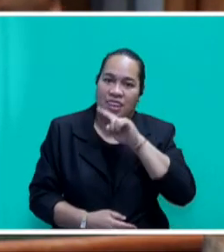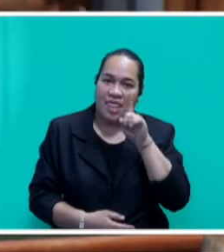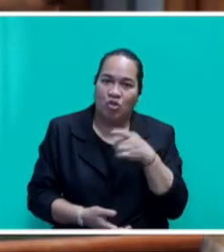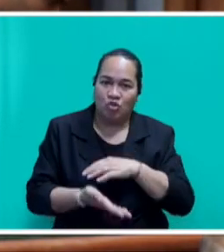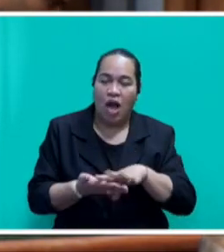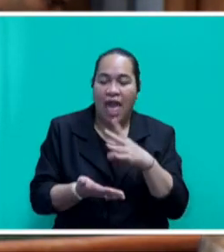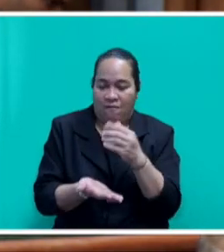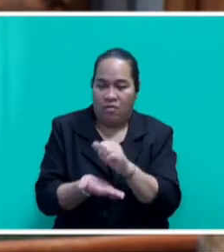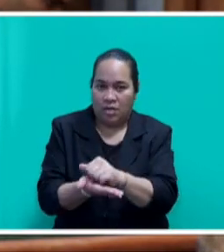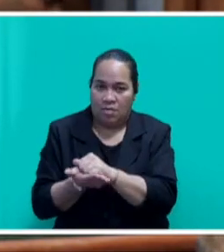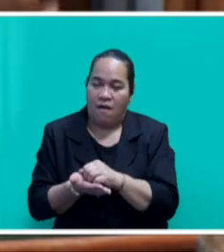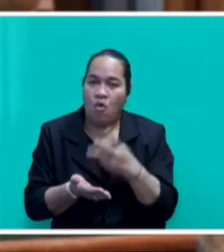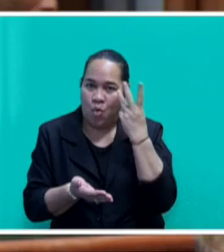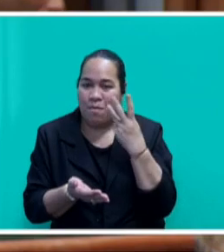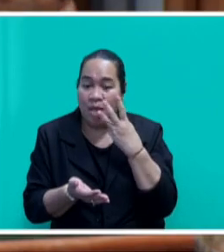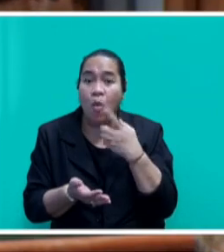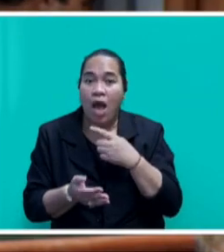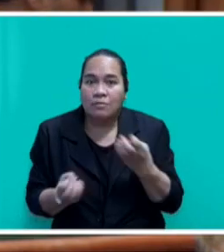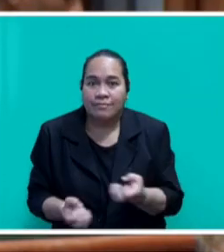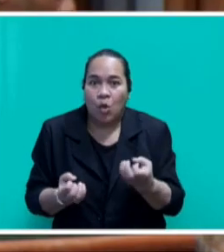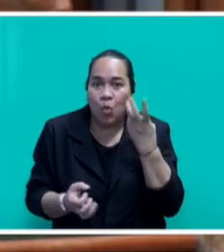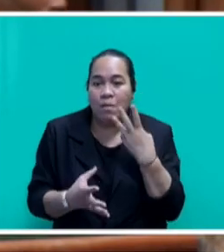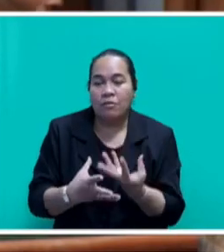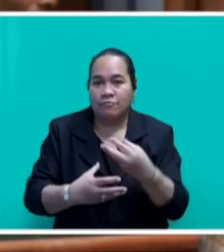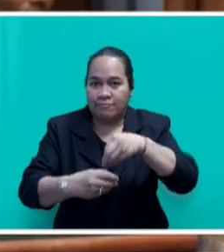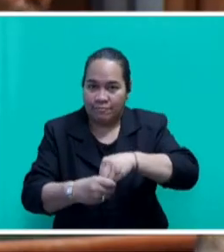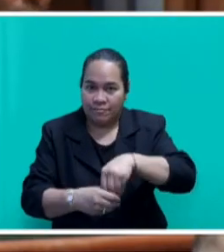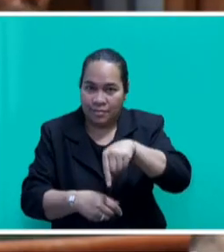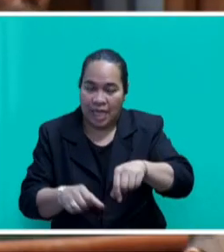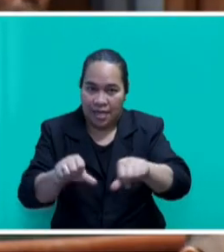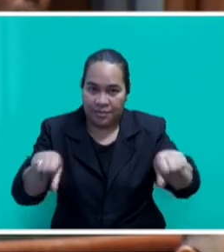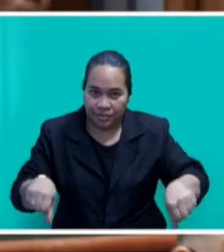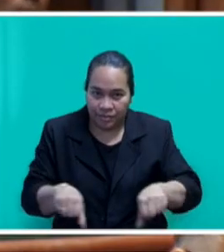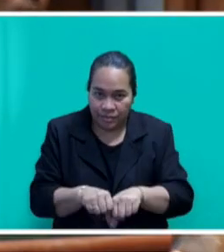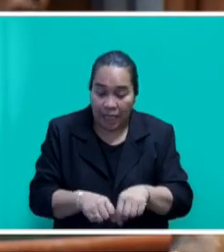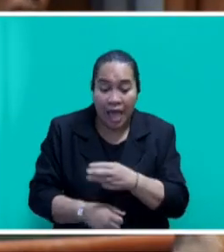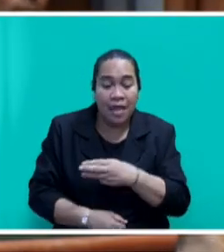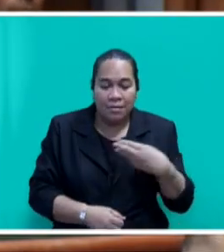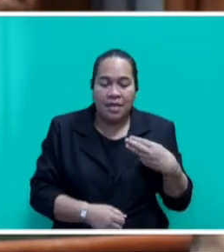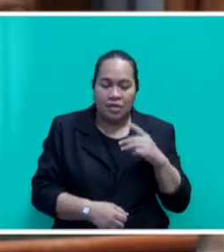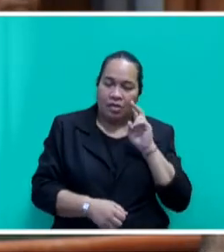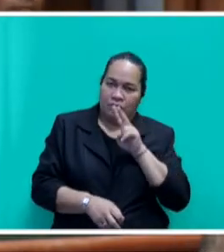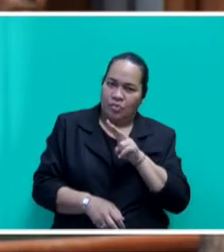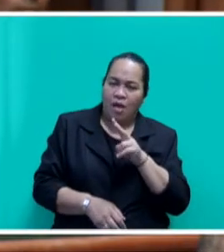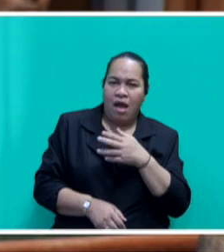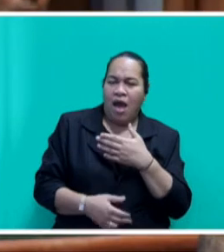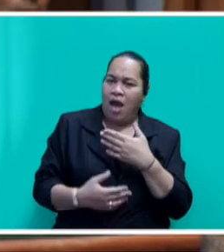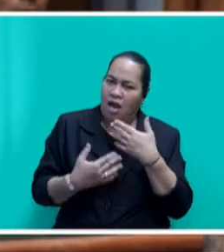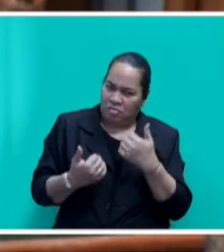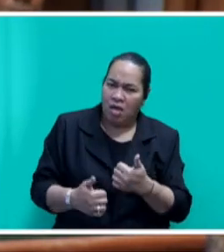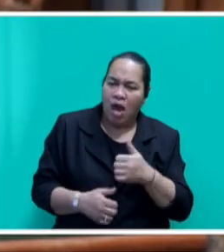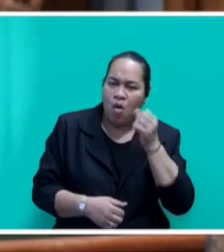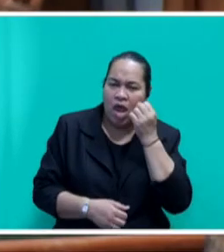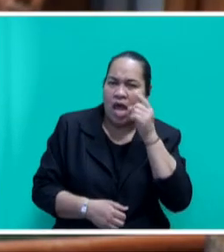agriculture development. The Ministry recognizes the immense contribution made by women in